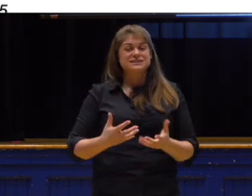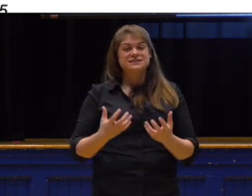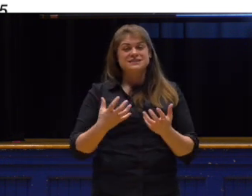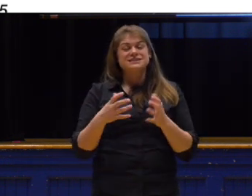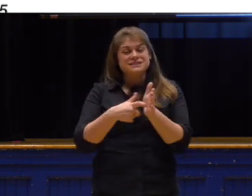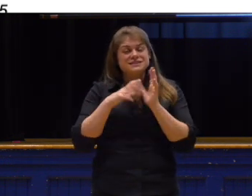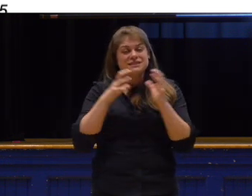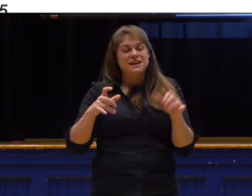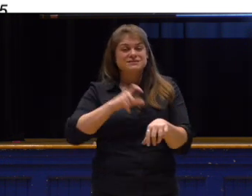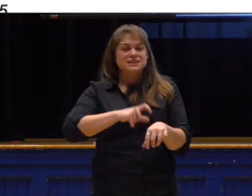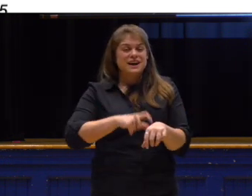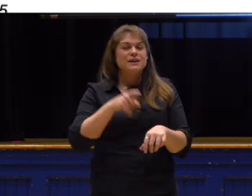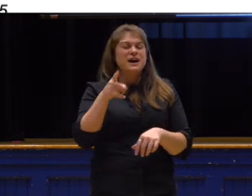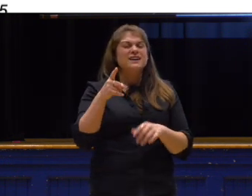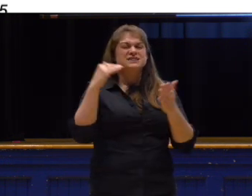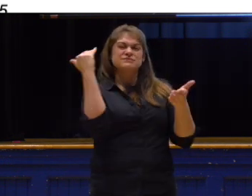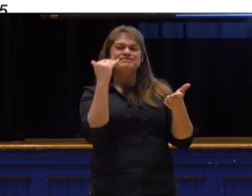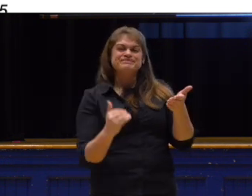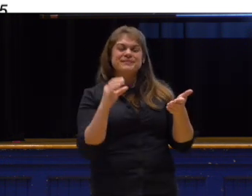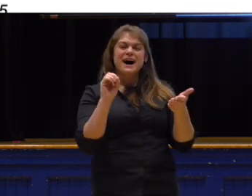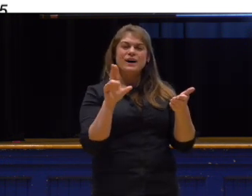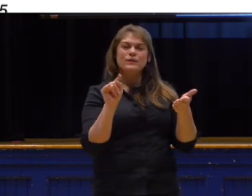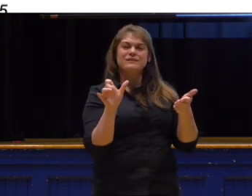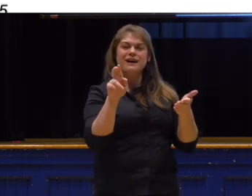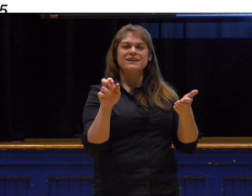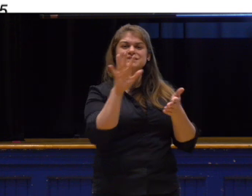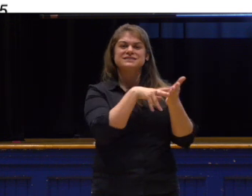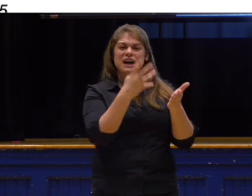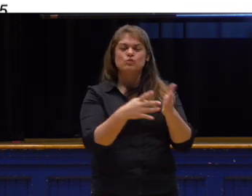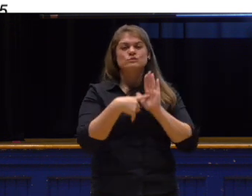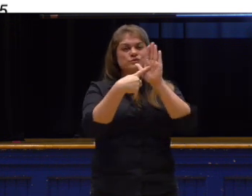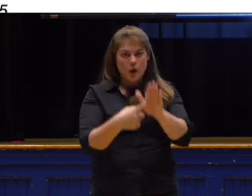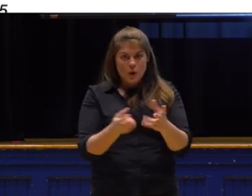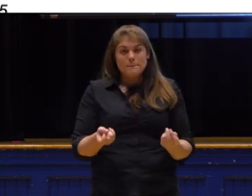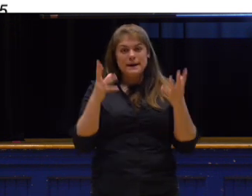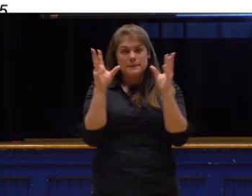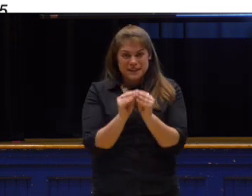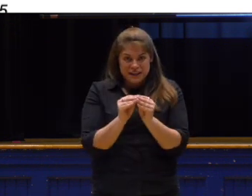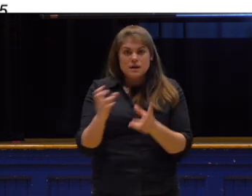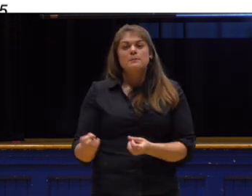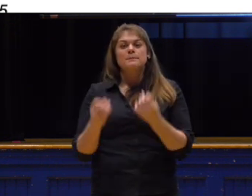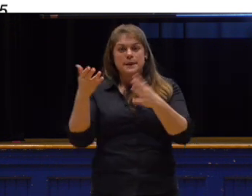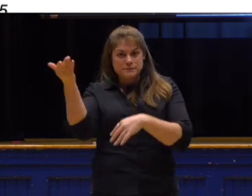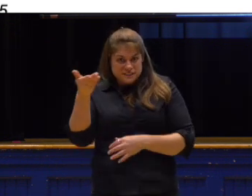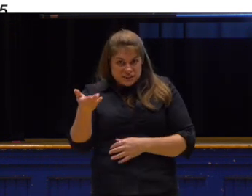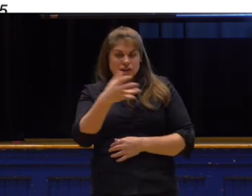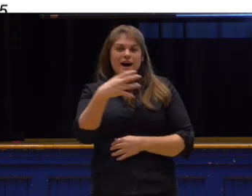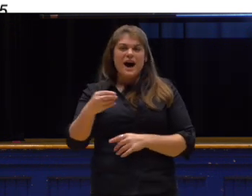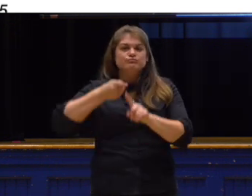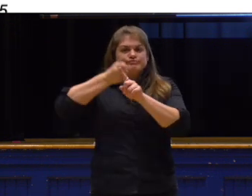the outline of the schedule that you are seeing shows a lot of the meetings we've had and a lot of the presentations